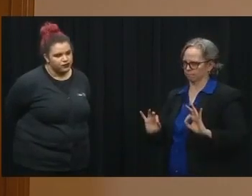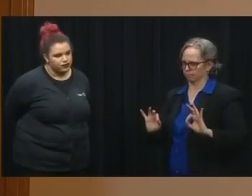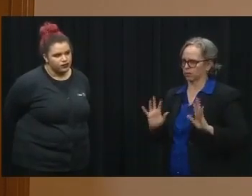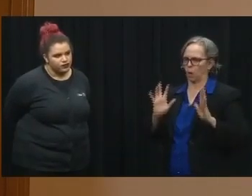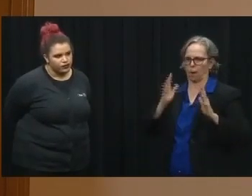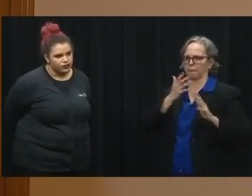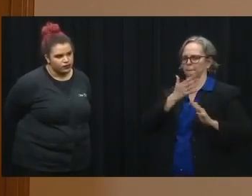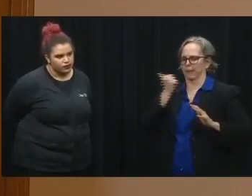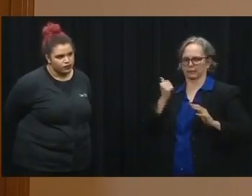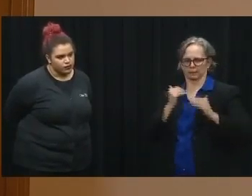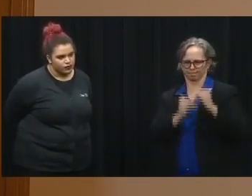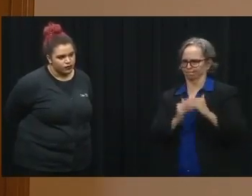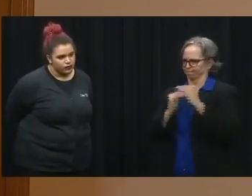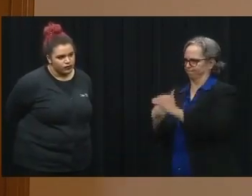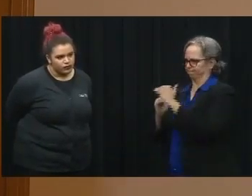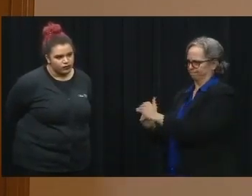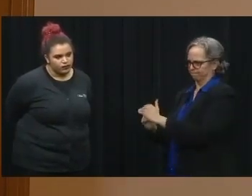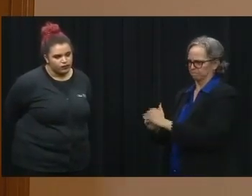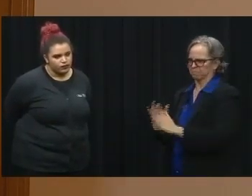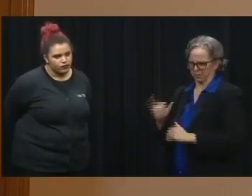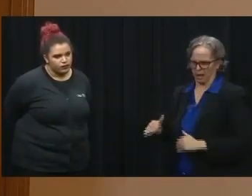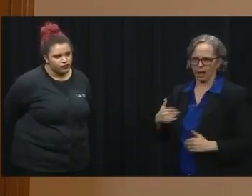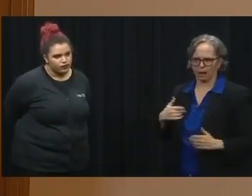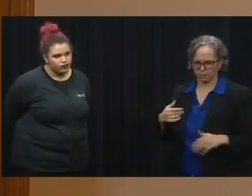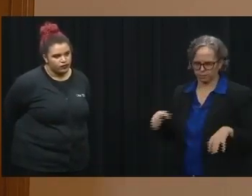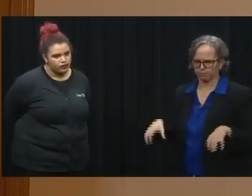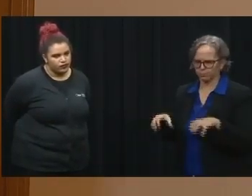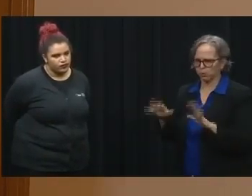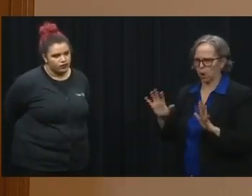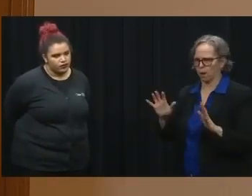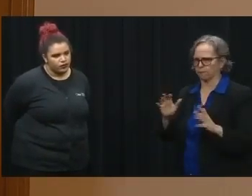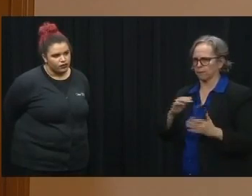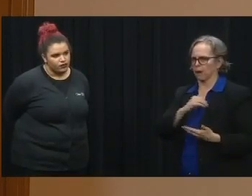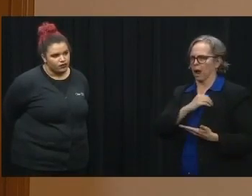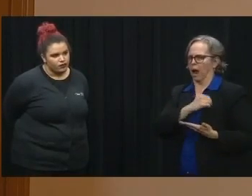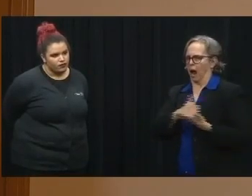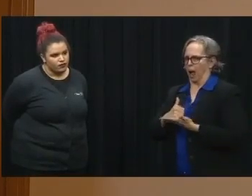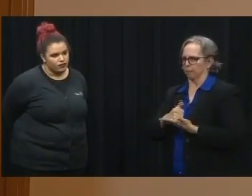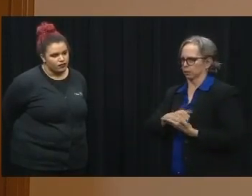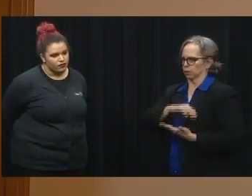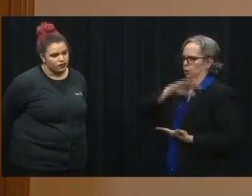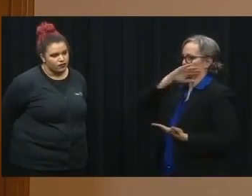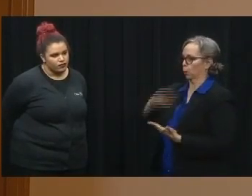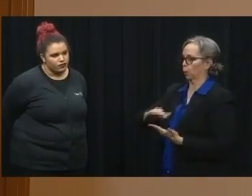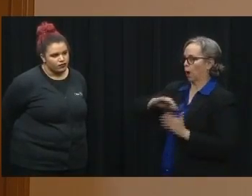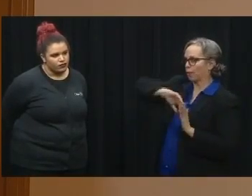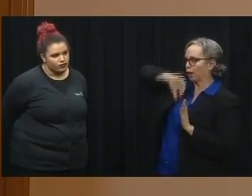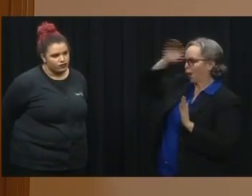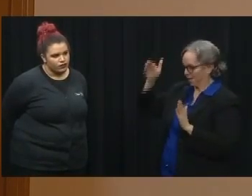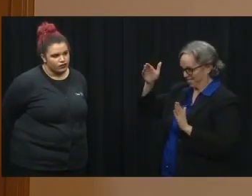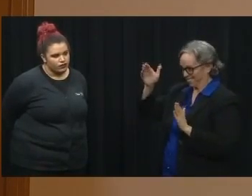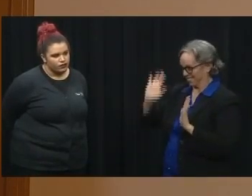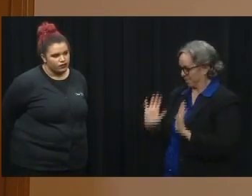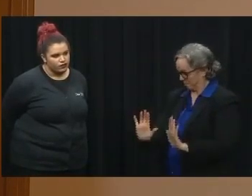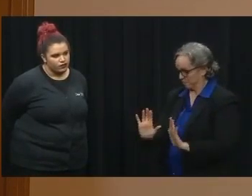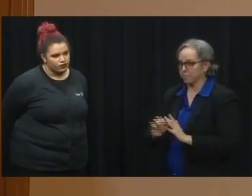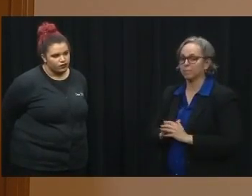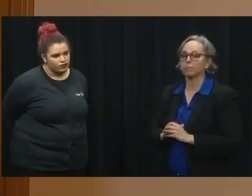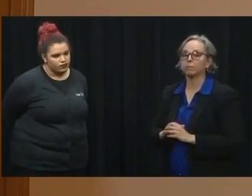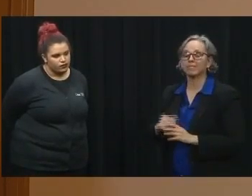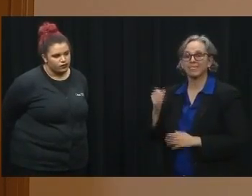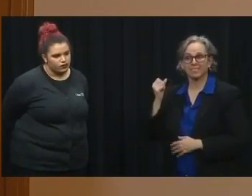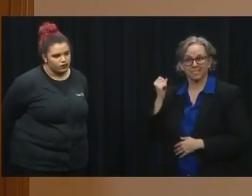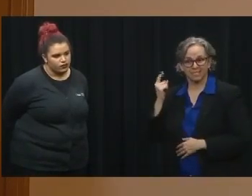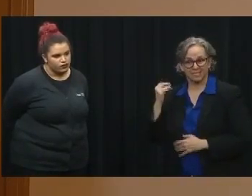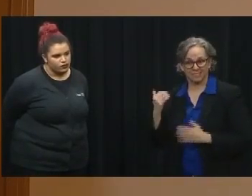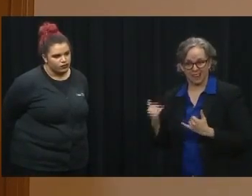that helped move that curve. And then, but what we're doing right now is really, it's so essential to why we're